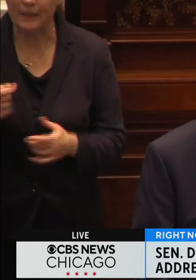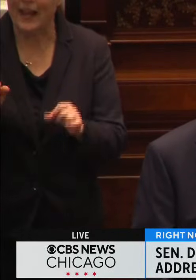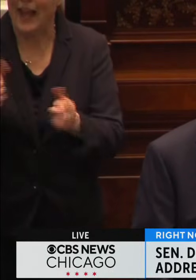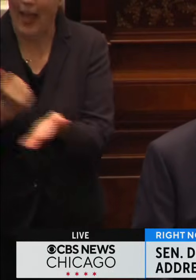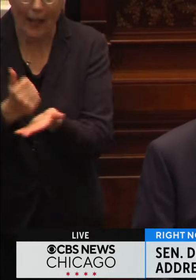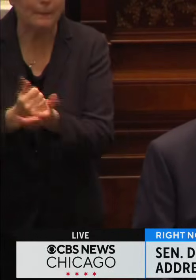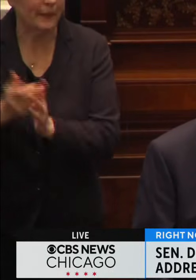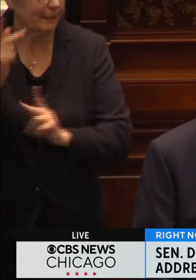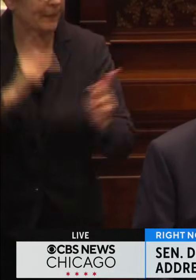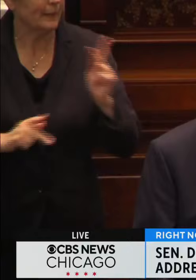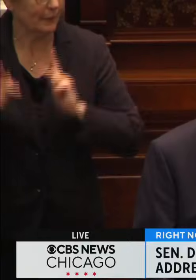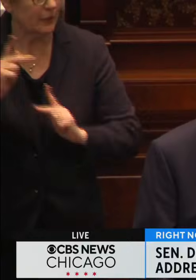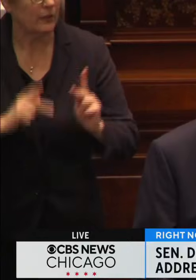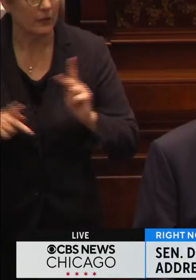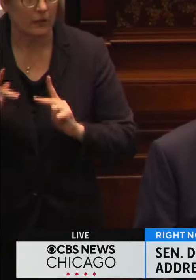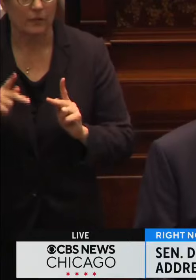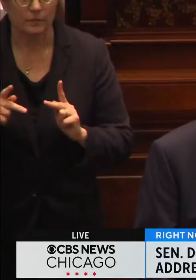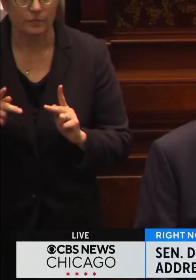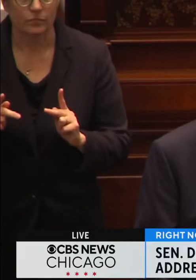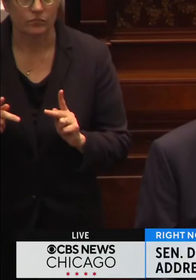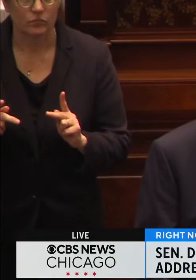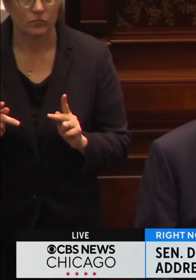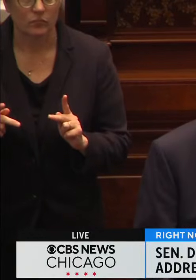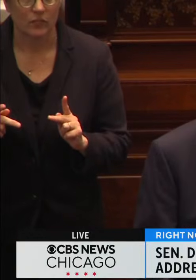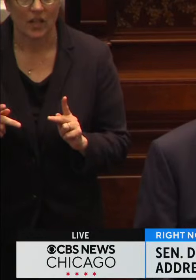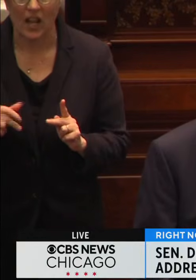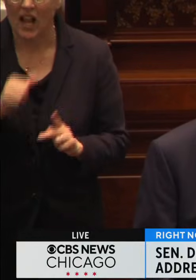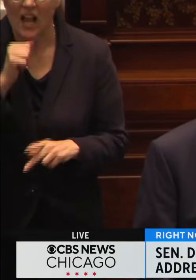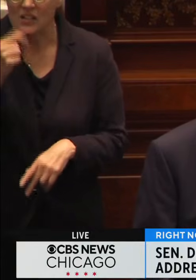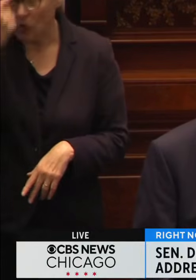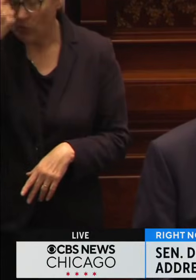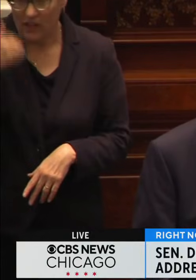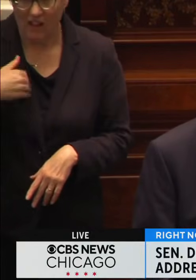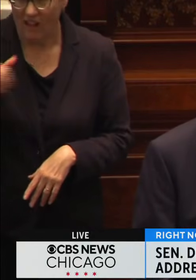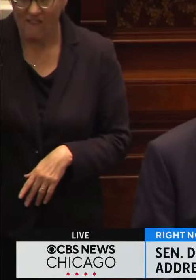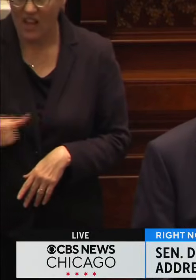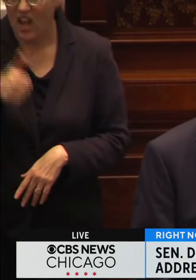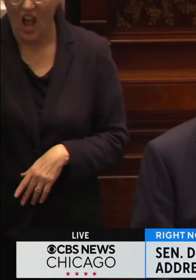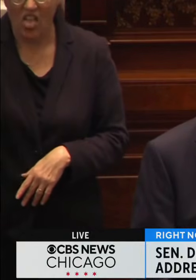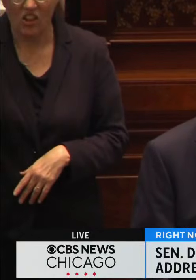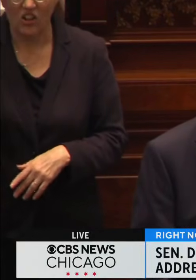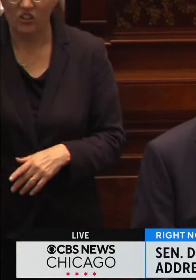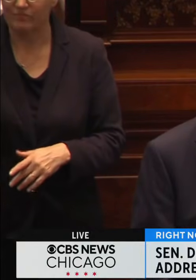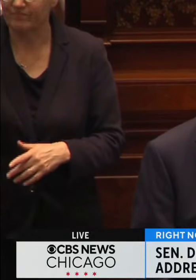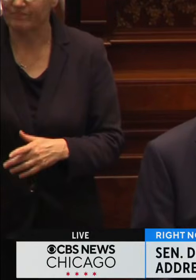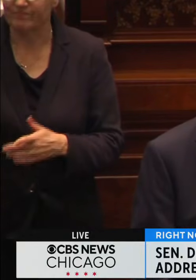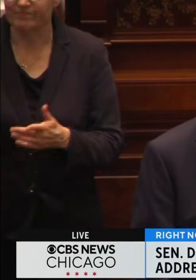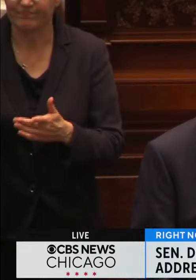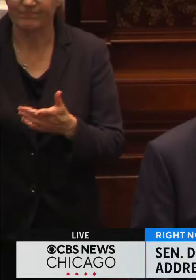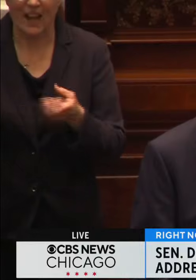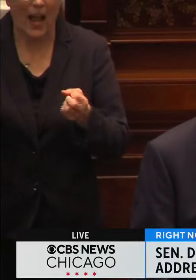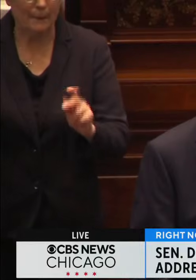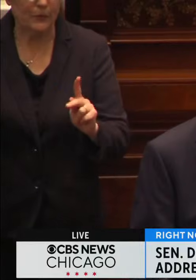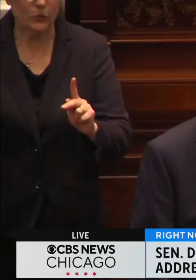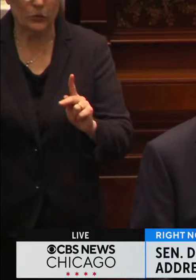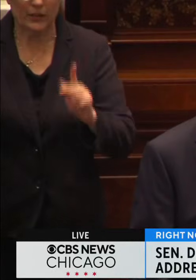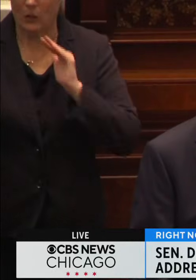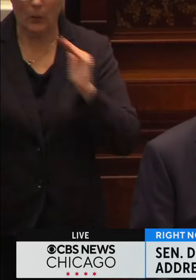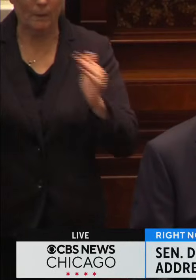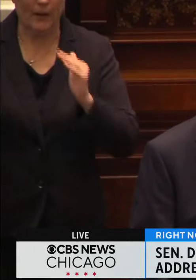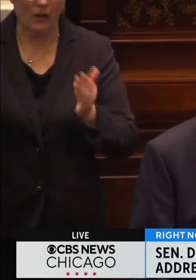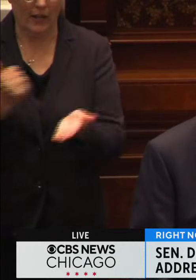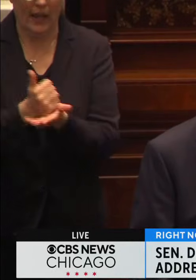people. I don't know that I will ever find anything that has such a dramatic impact on individuals and their opportunities and